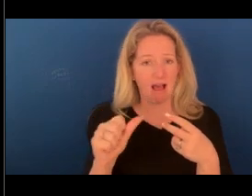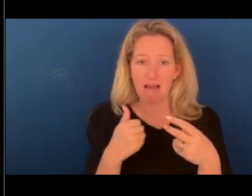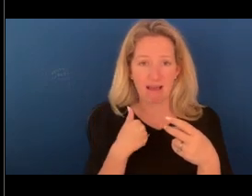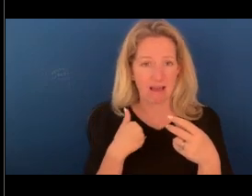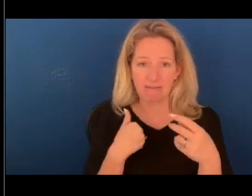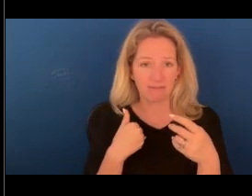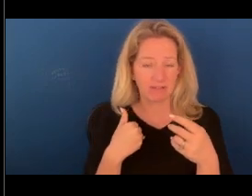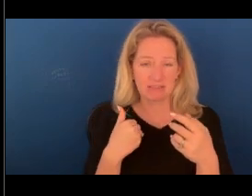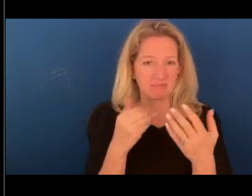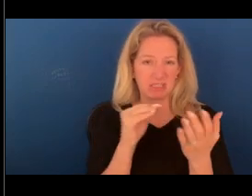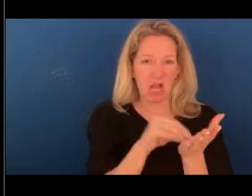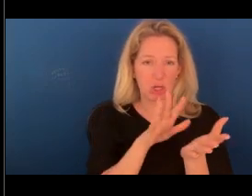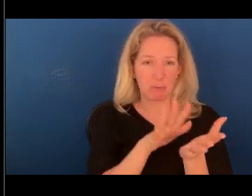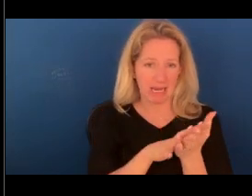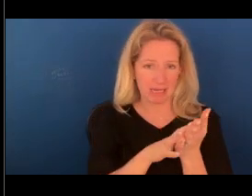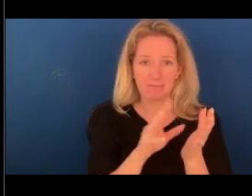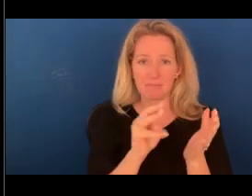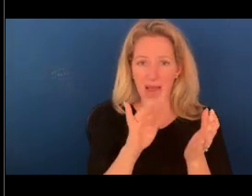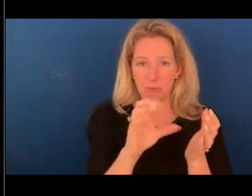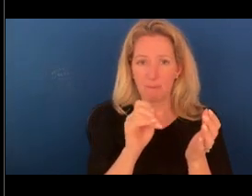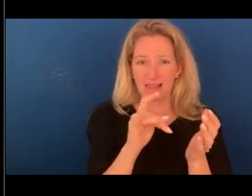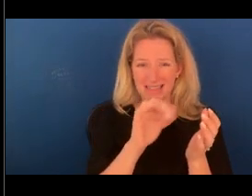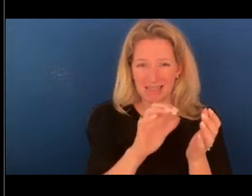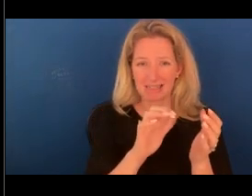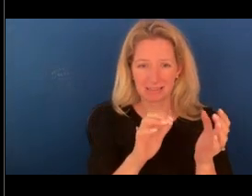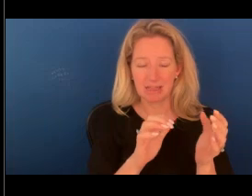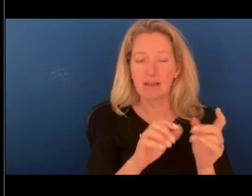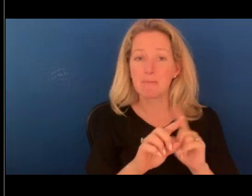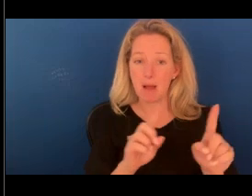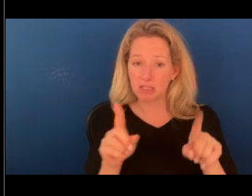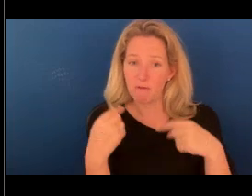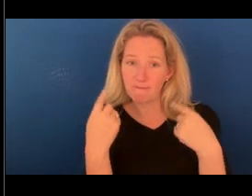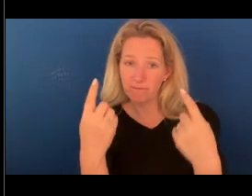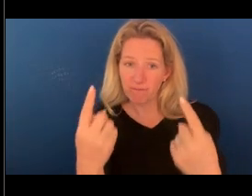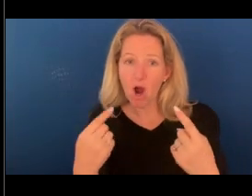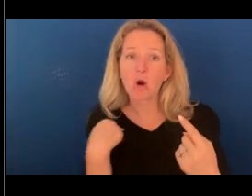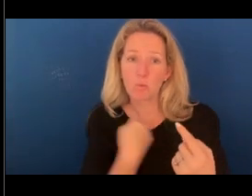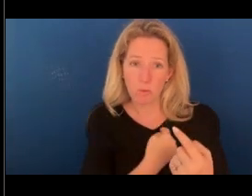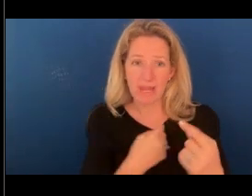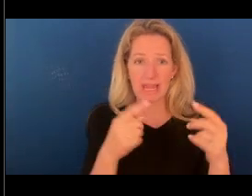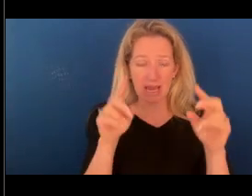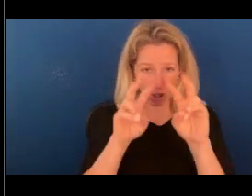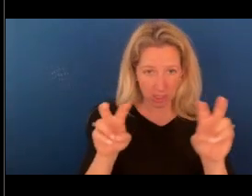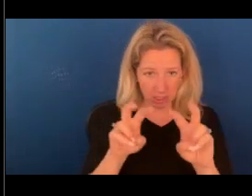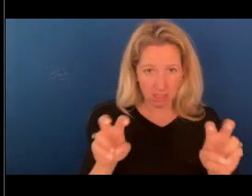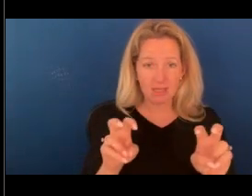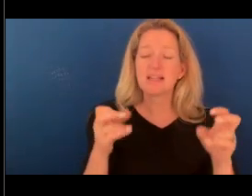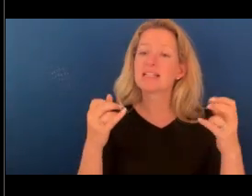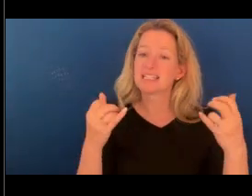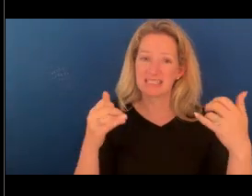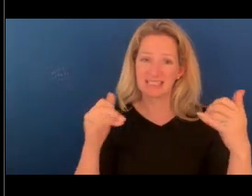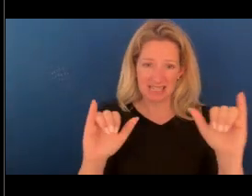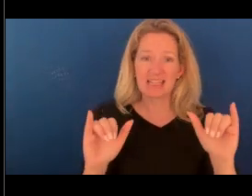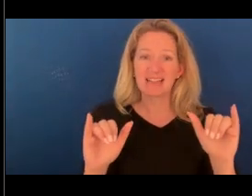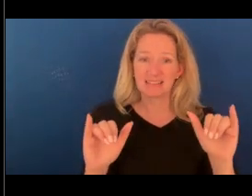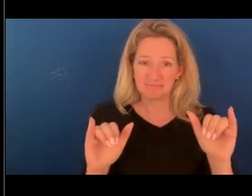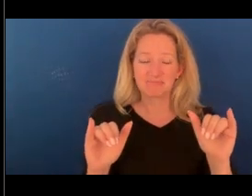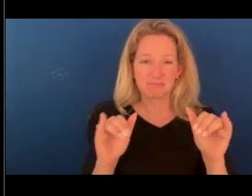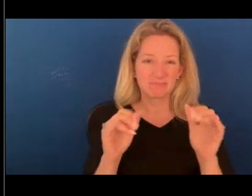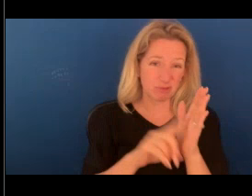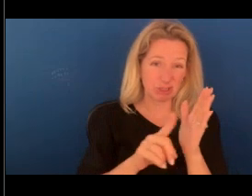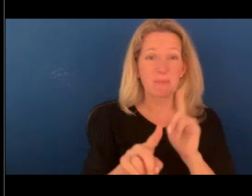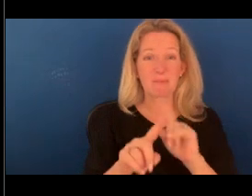so thus far, we're still going through the samples, but there's microplastics in both species, and have not had any samples without it